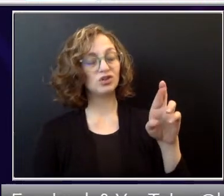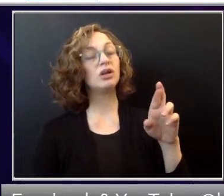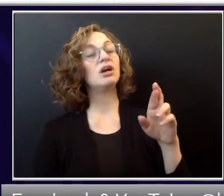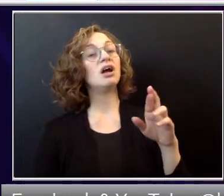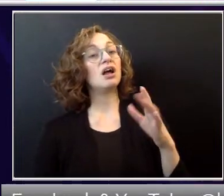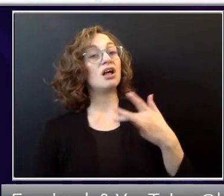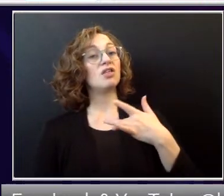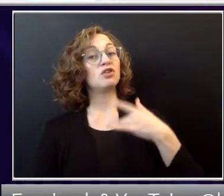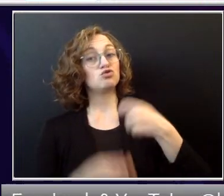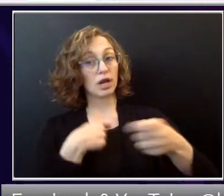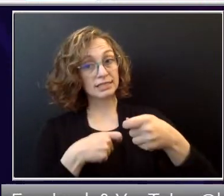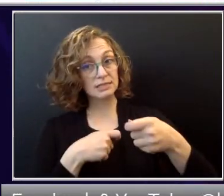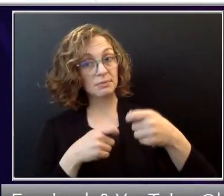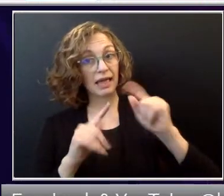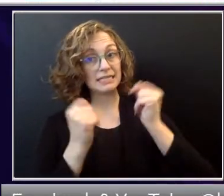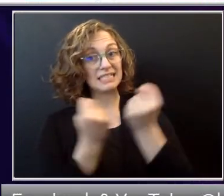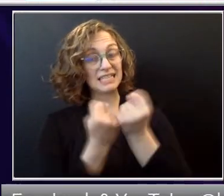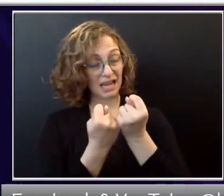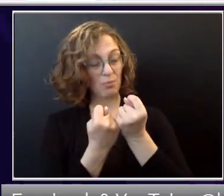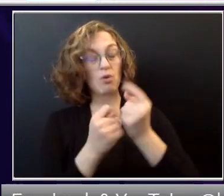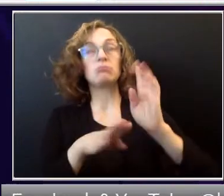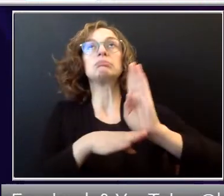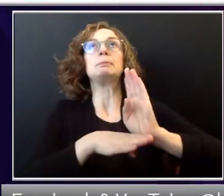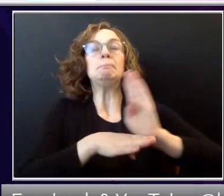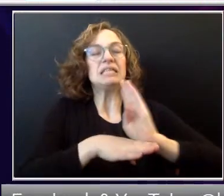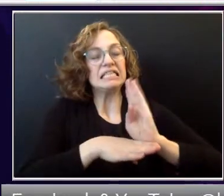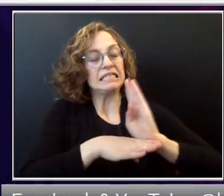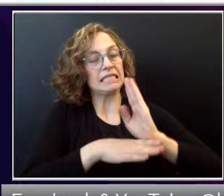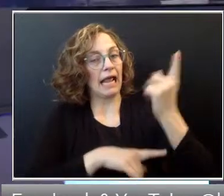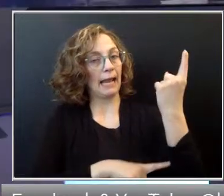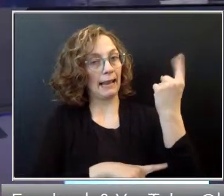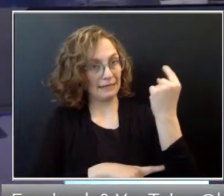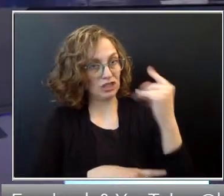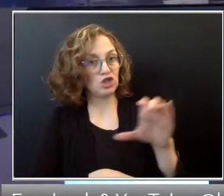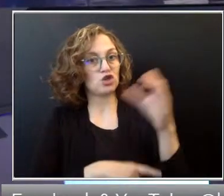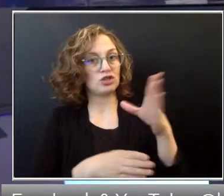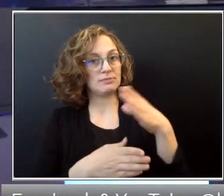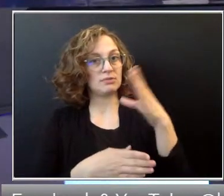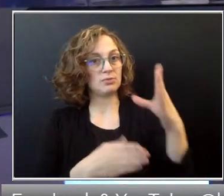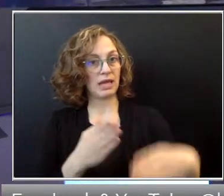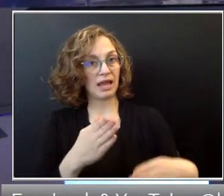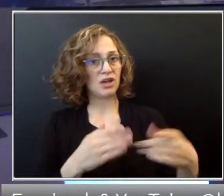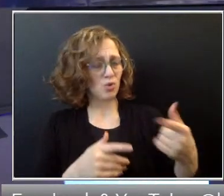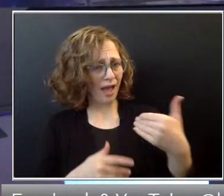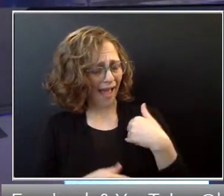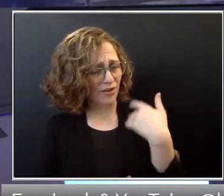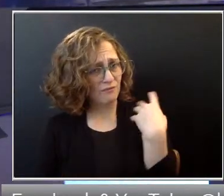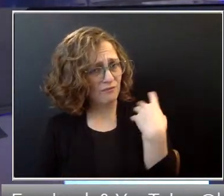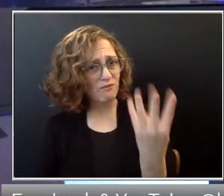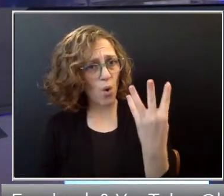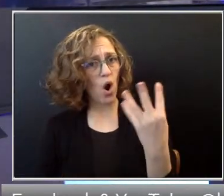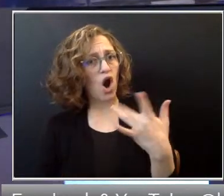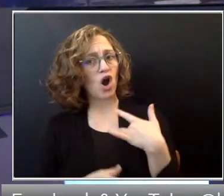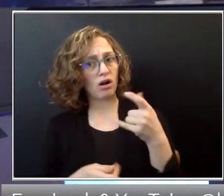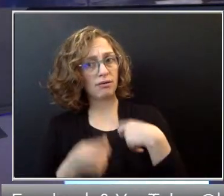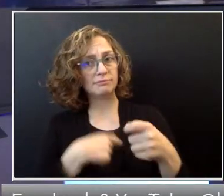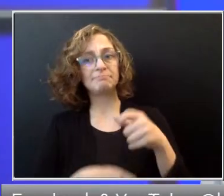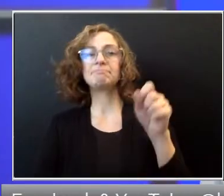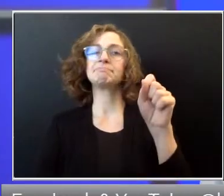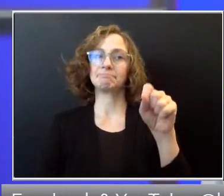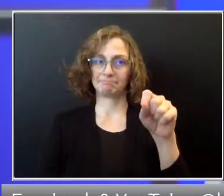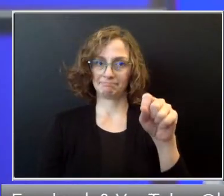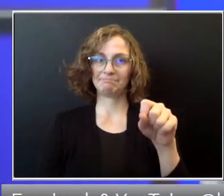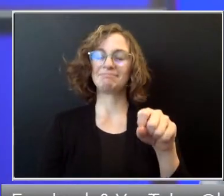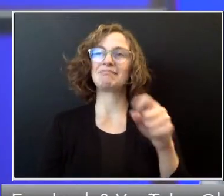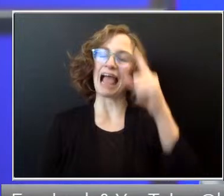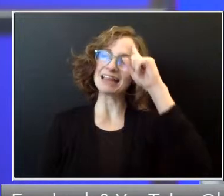last Christmas weekend. You had 4 heart transplants over the weekend of Christmas? Yeah, it was about, I think it was 38 hours or something like that.